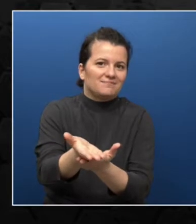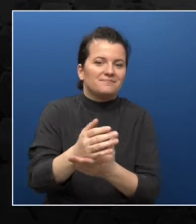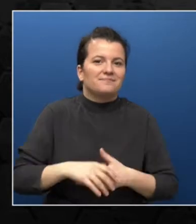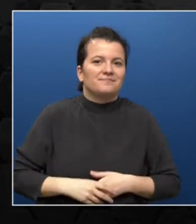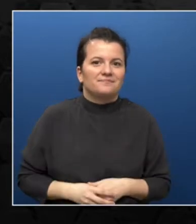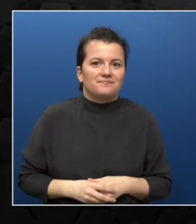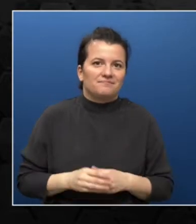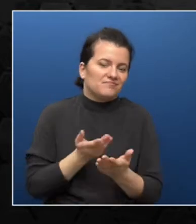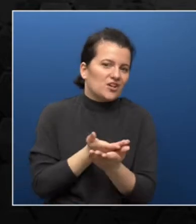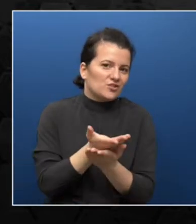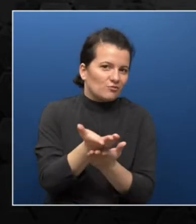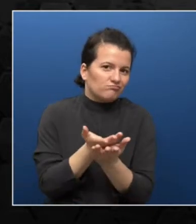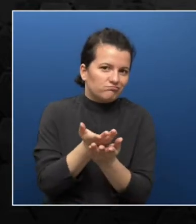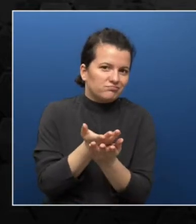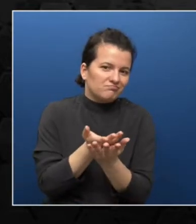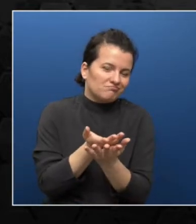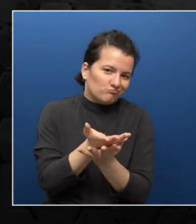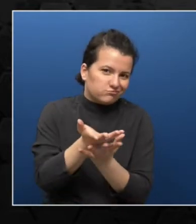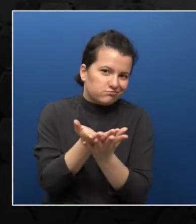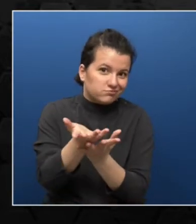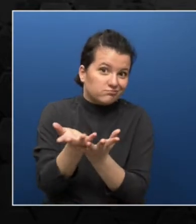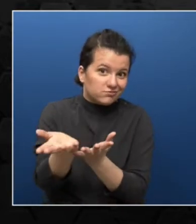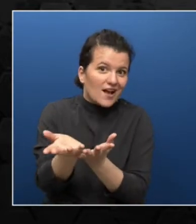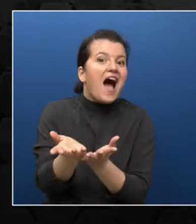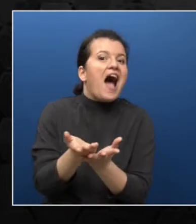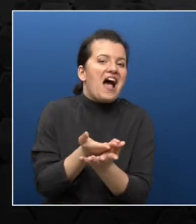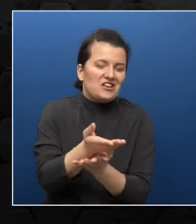Yeah, cognitive services.